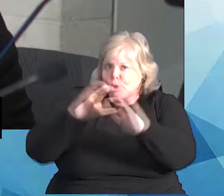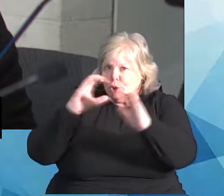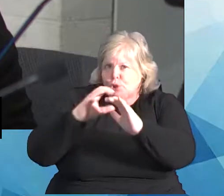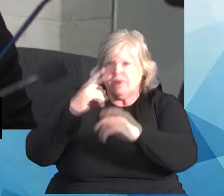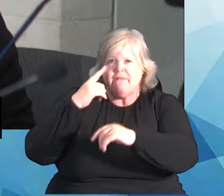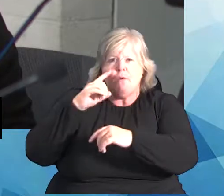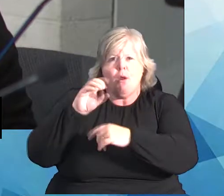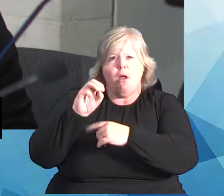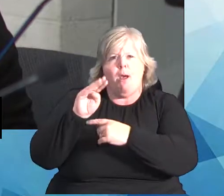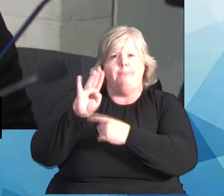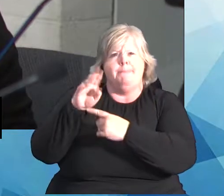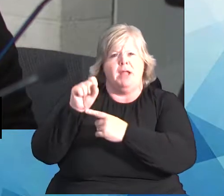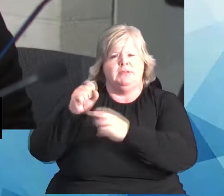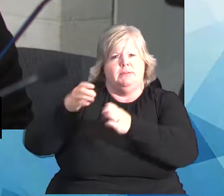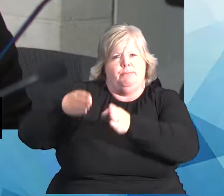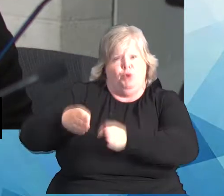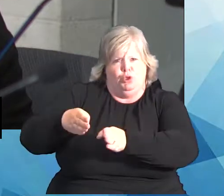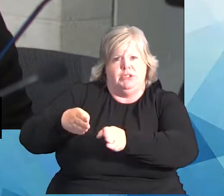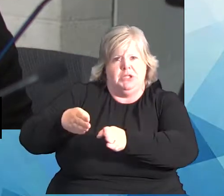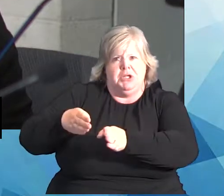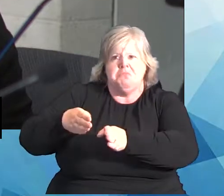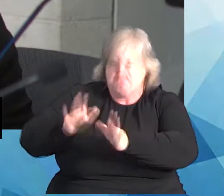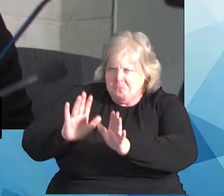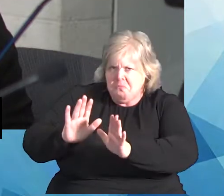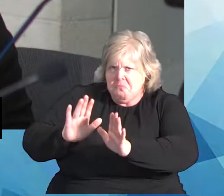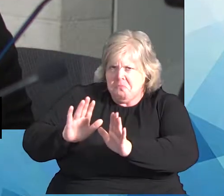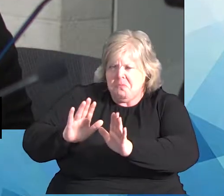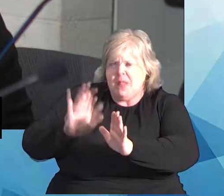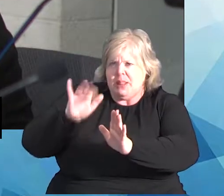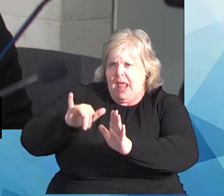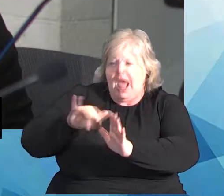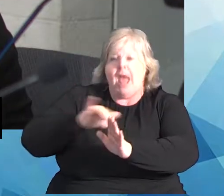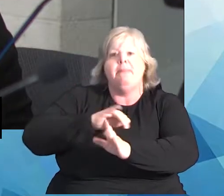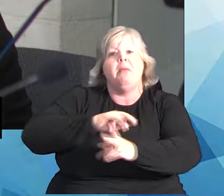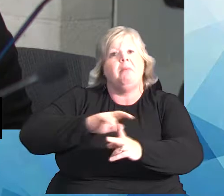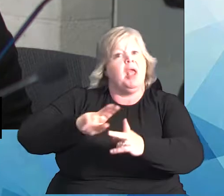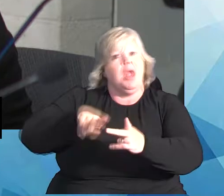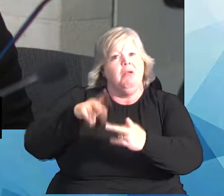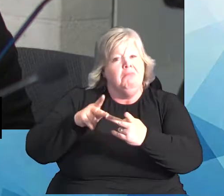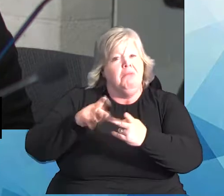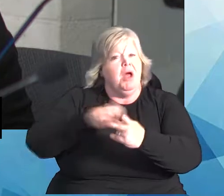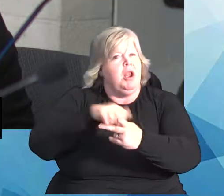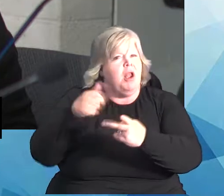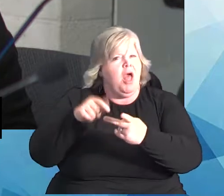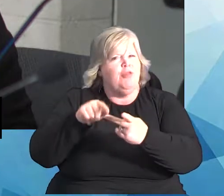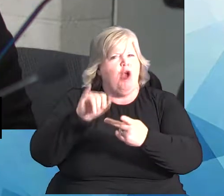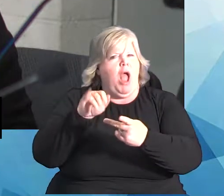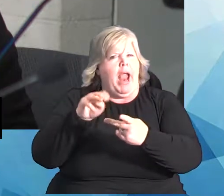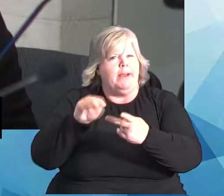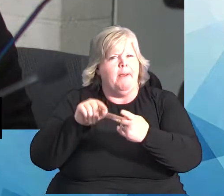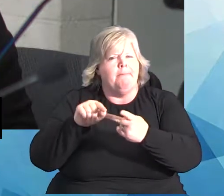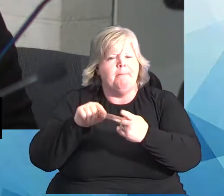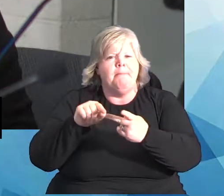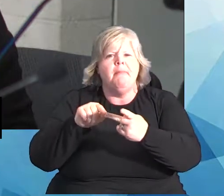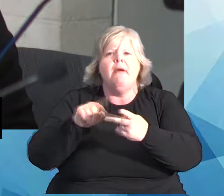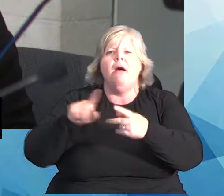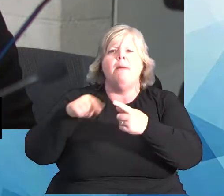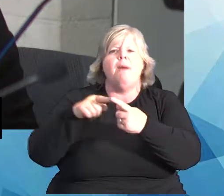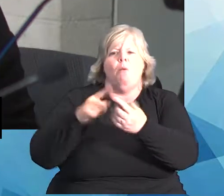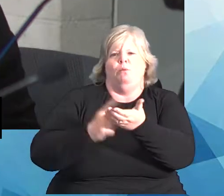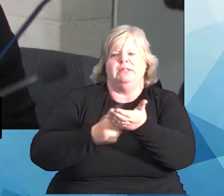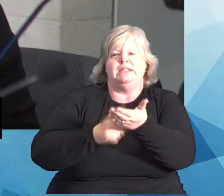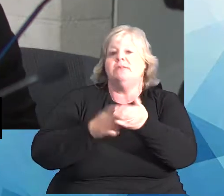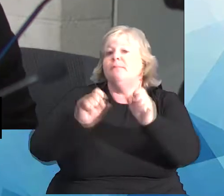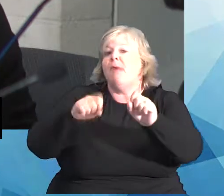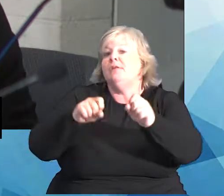staffing that we would need. We could also have another item where we discuss potential changes